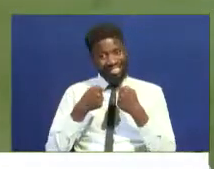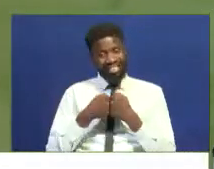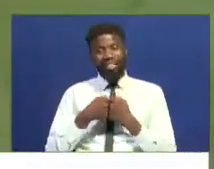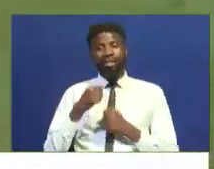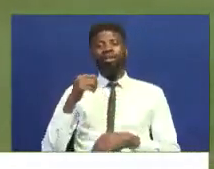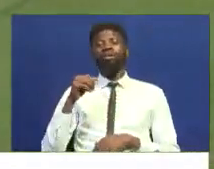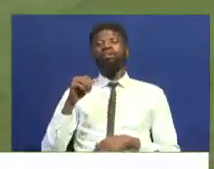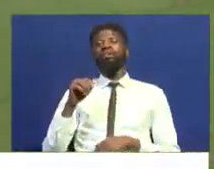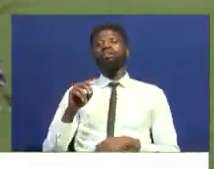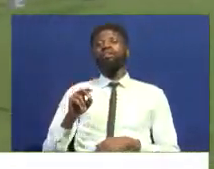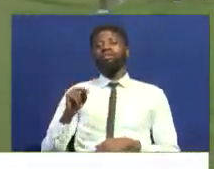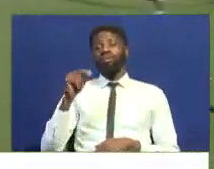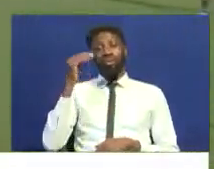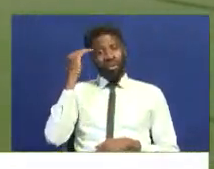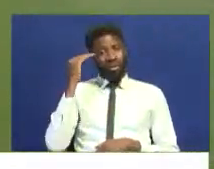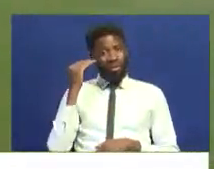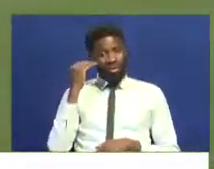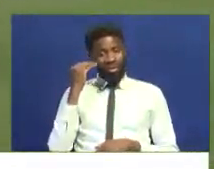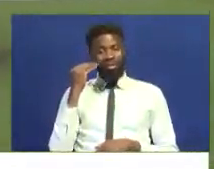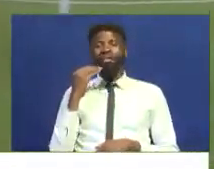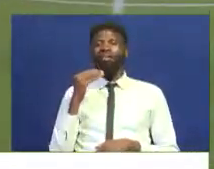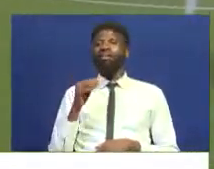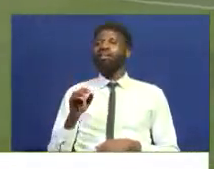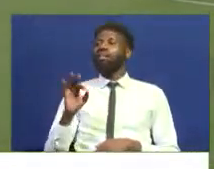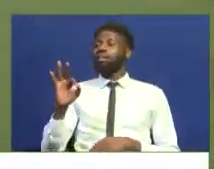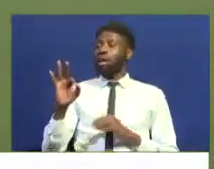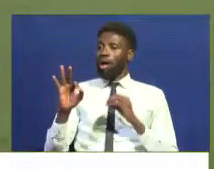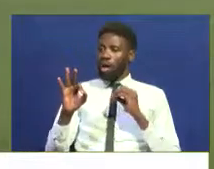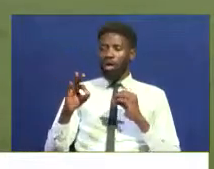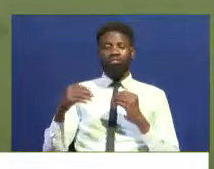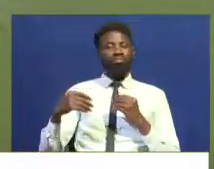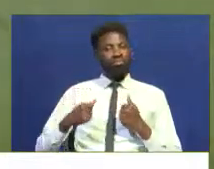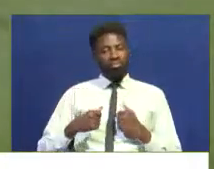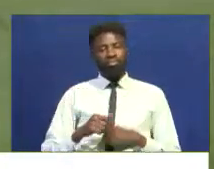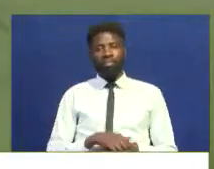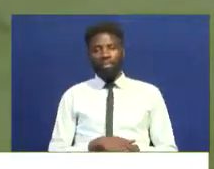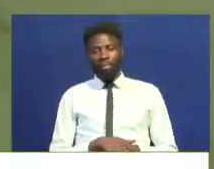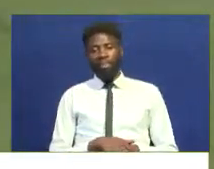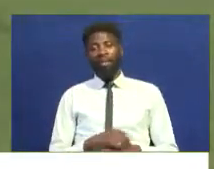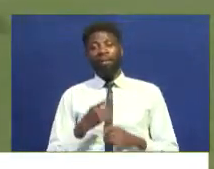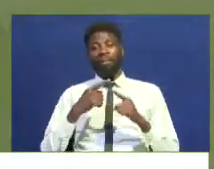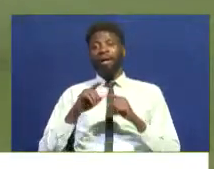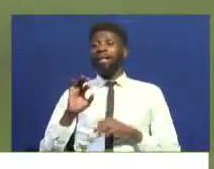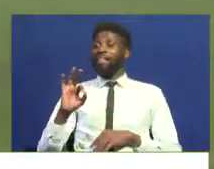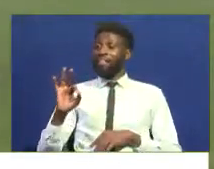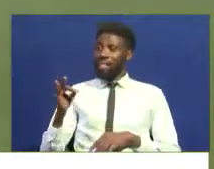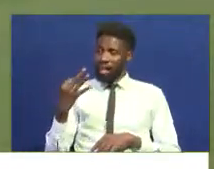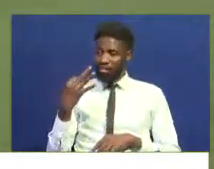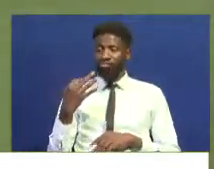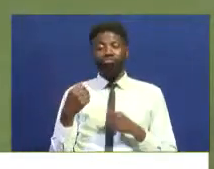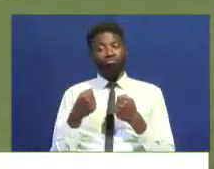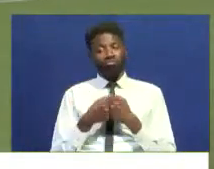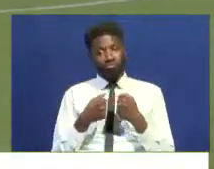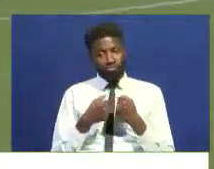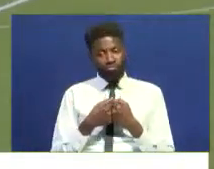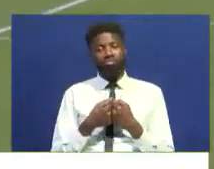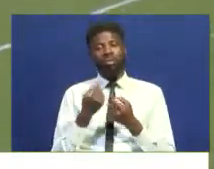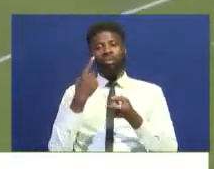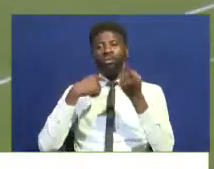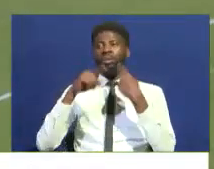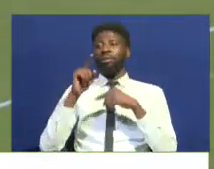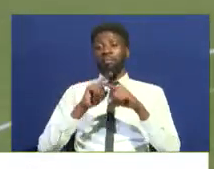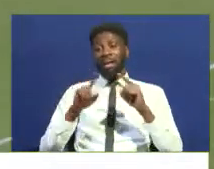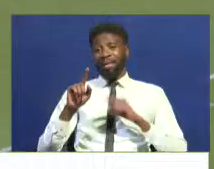Group C. Though they didn't make it to the knockout stage, the Mildred Cheche Chargers became the first football team in Kenya to take part in a FIFA World